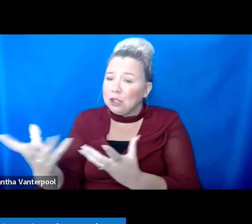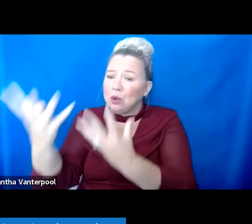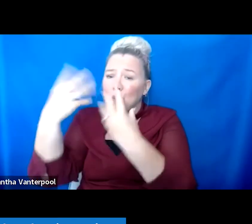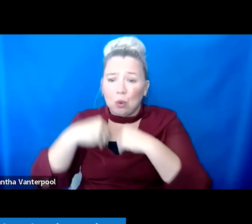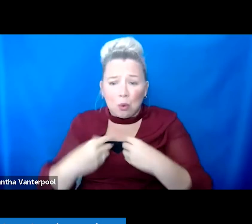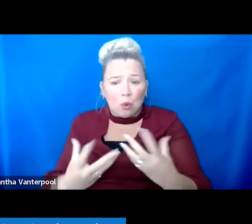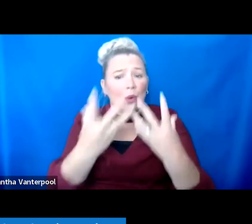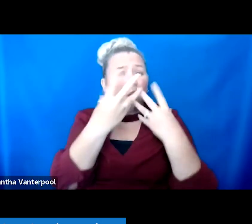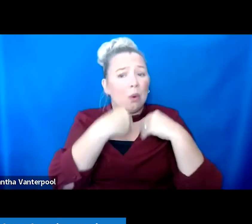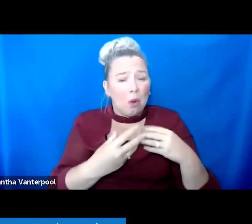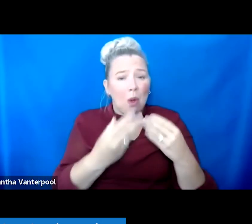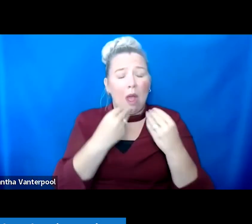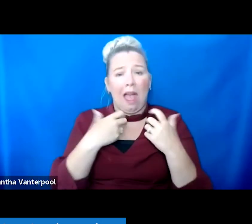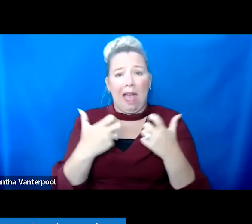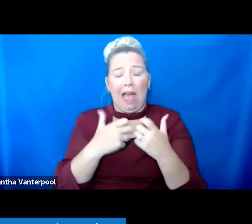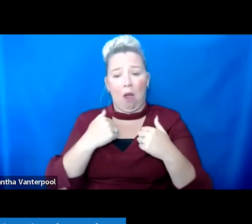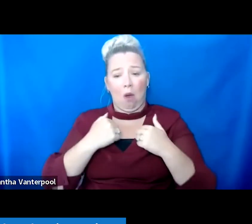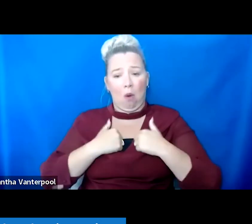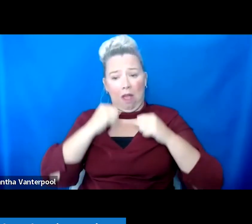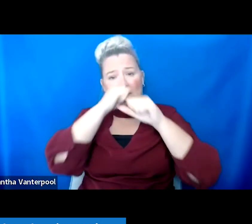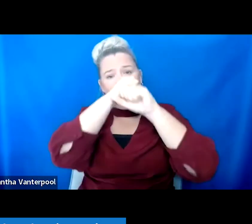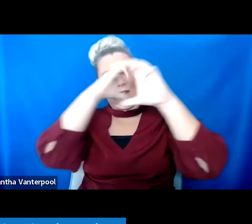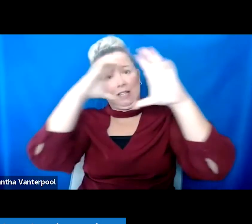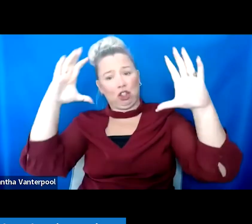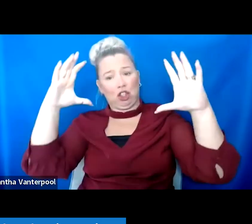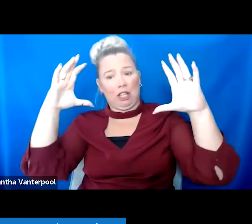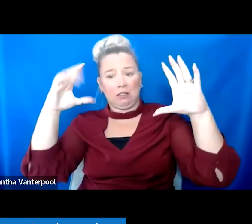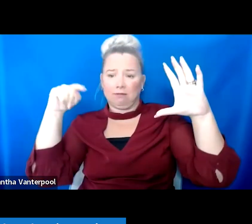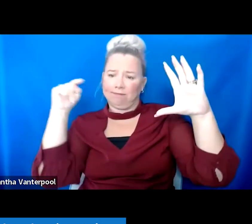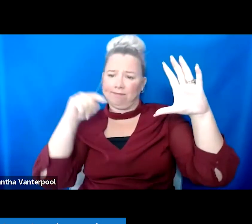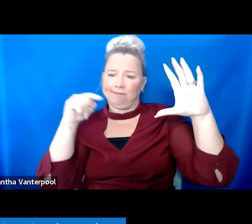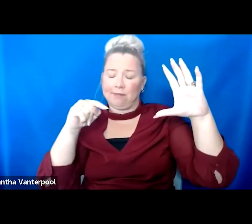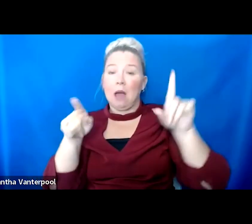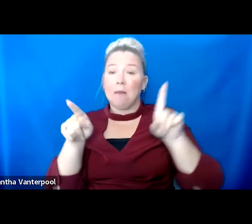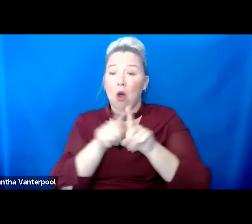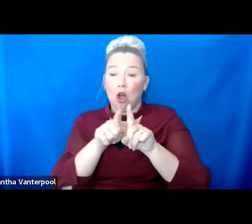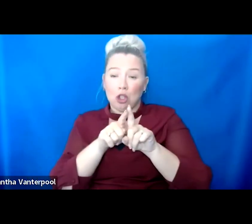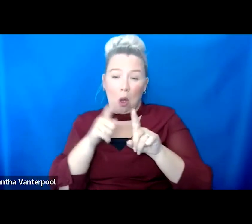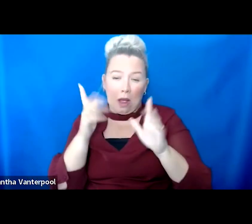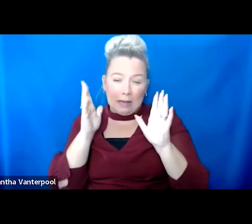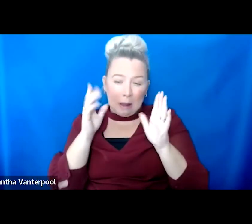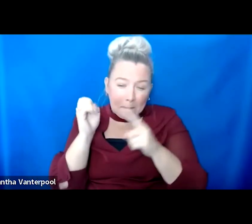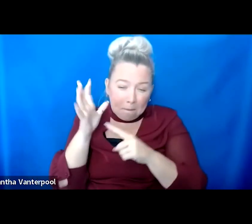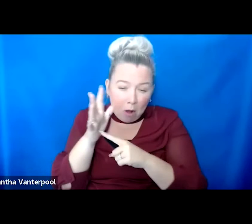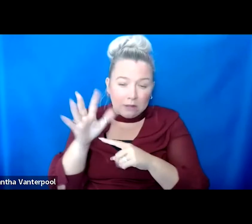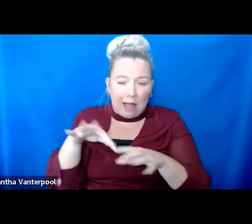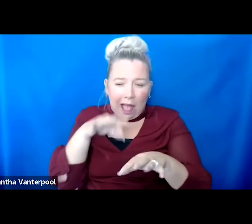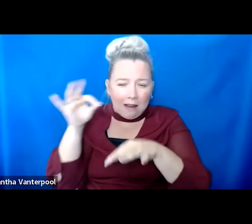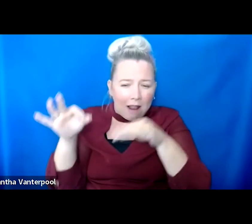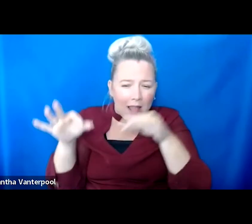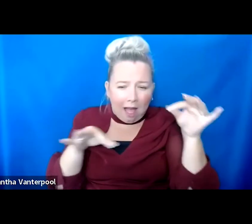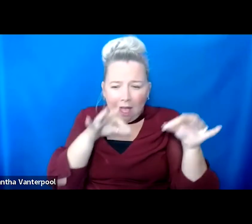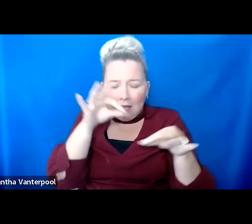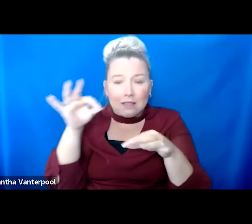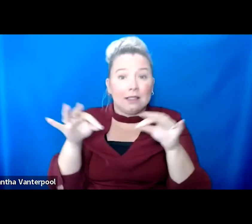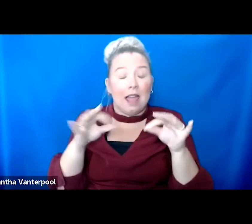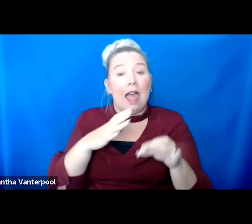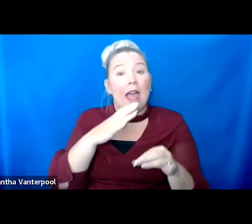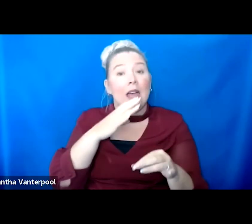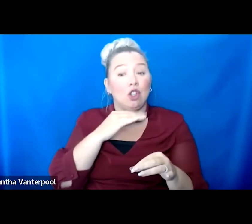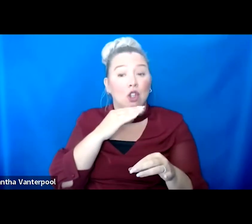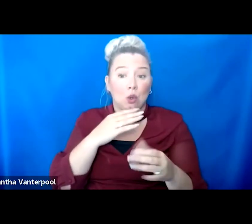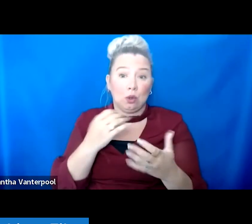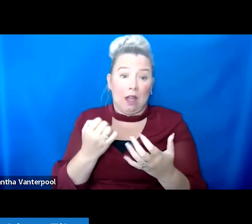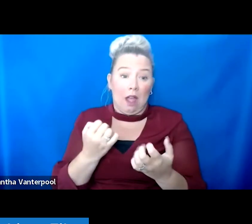how that vision is shared and also how we analyse our system. I used a very